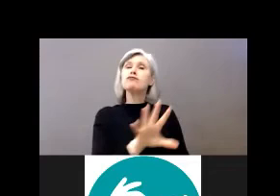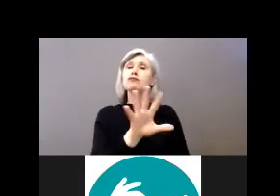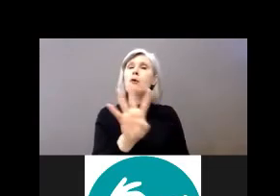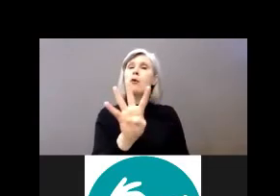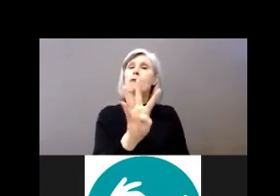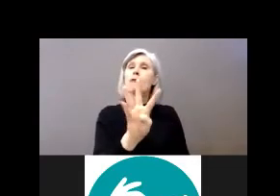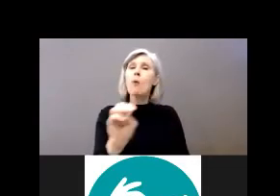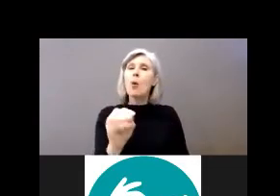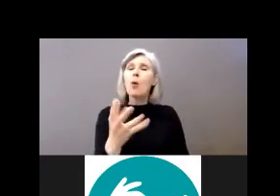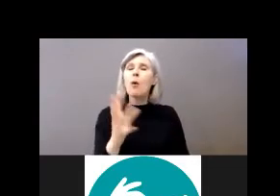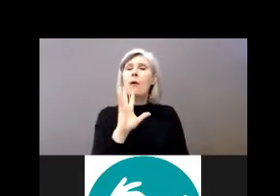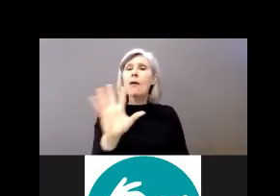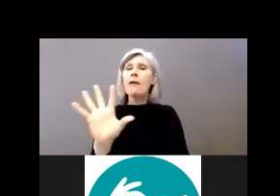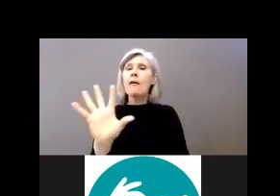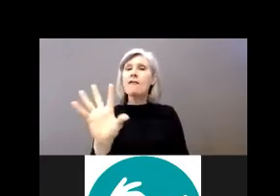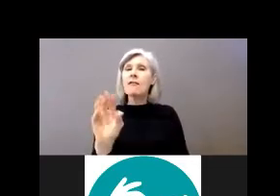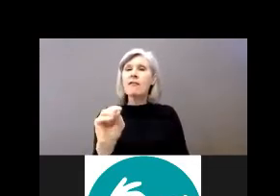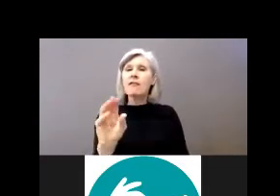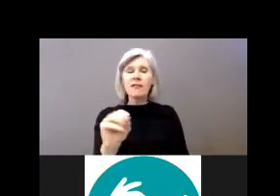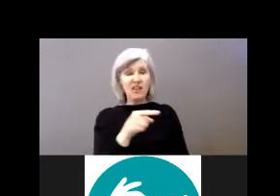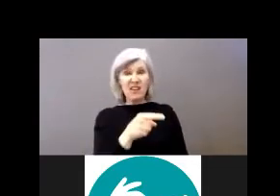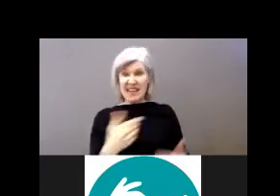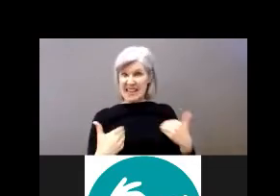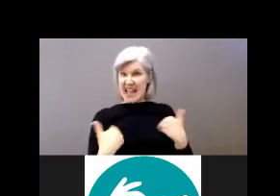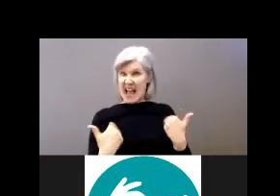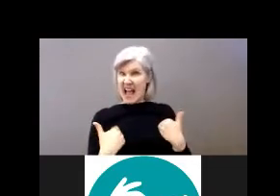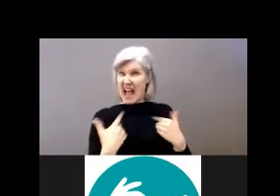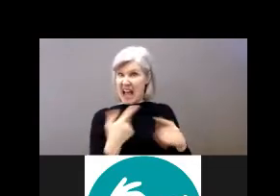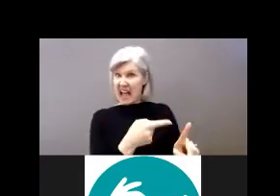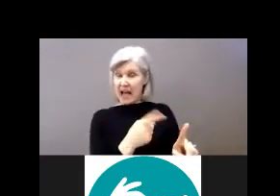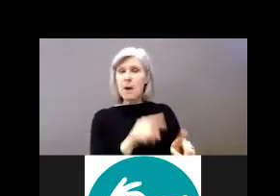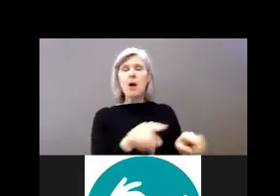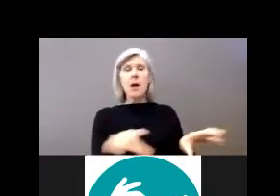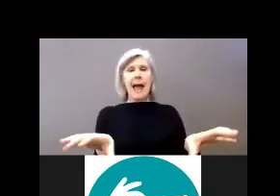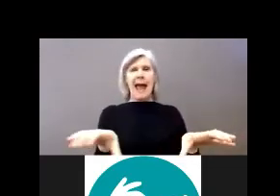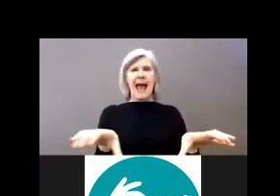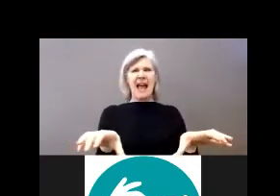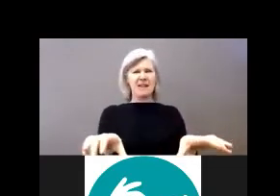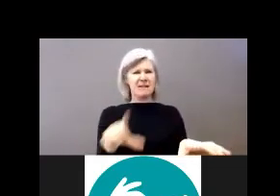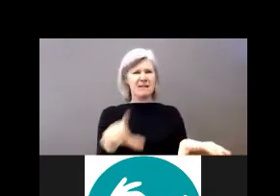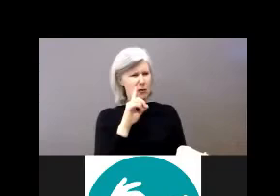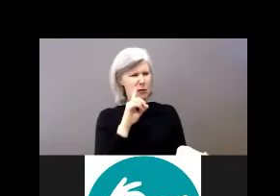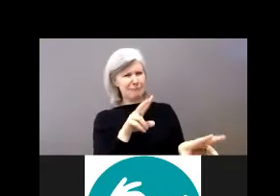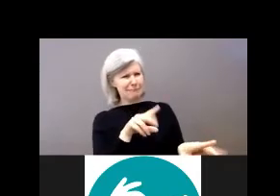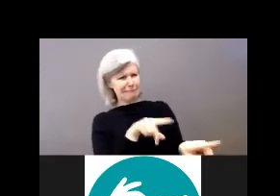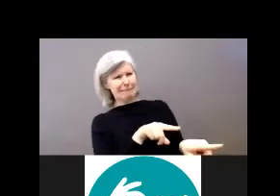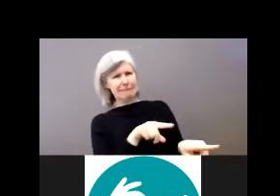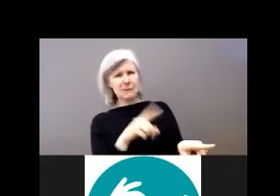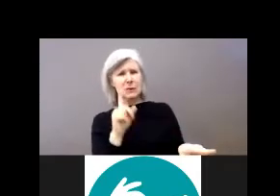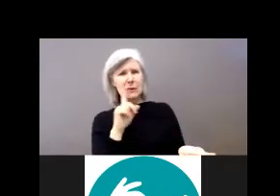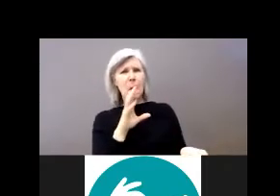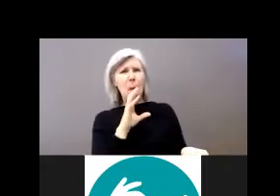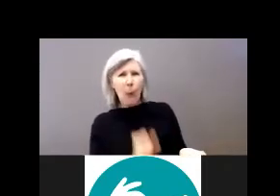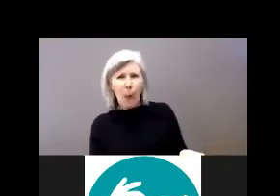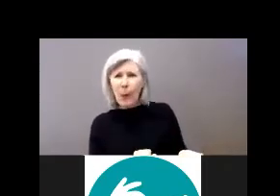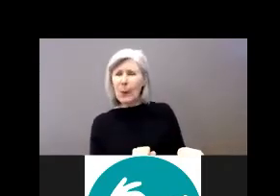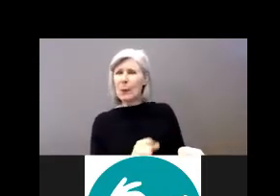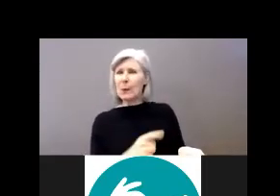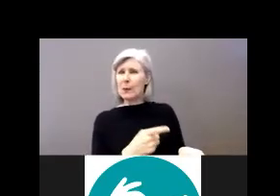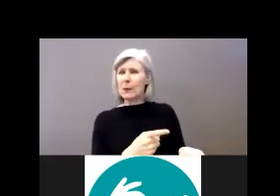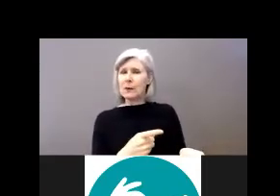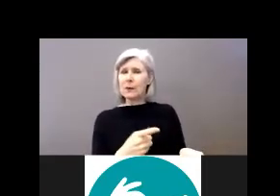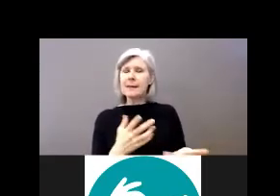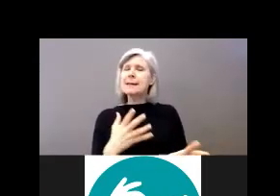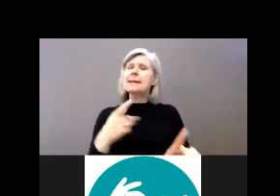at a much older age? So it's not about the number, it's not about the age, it's about the level